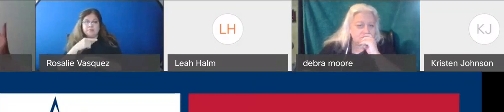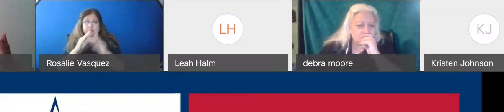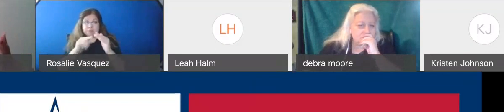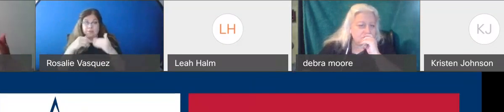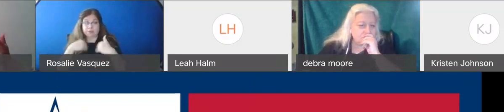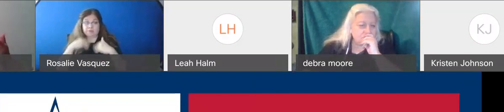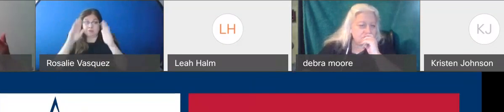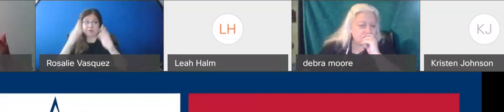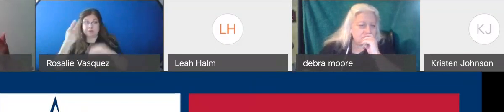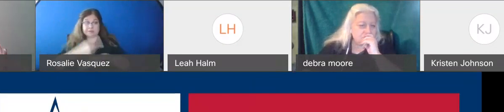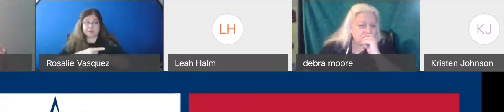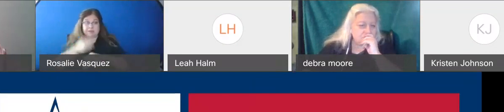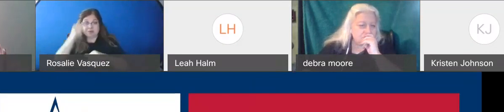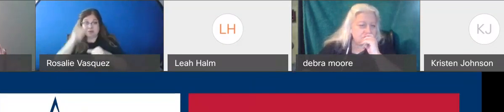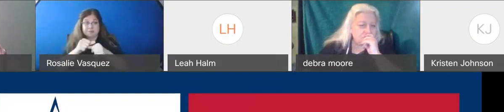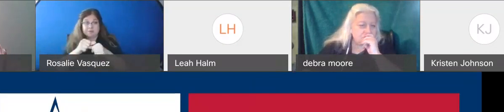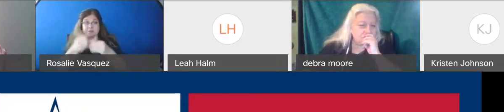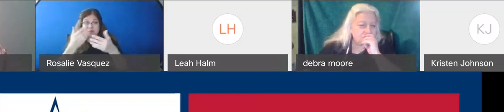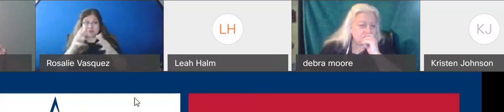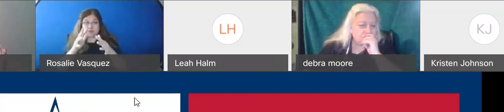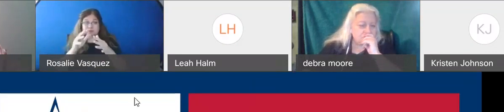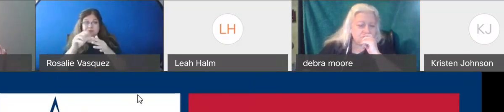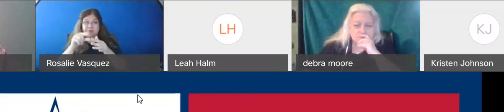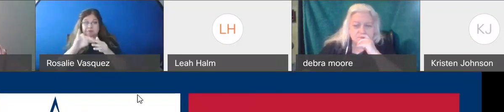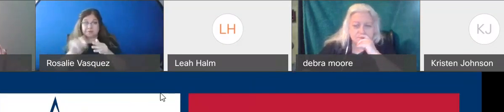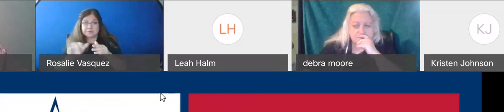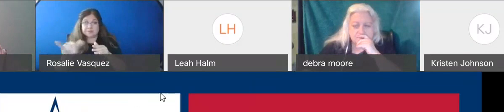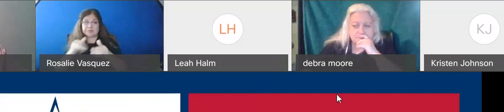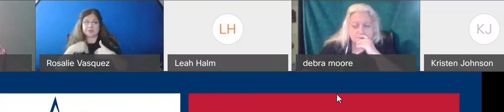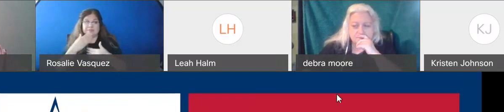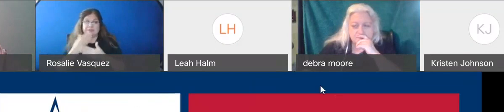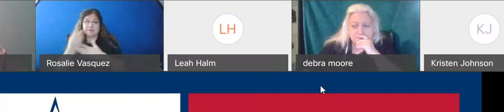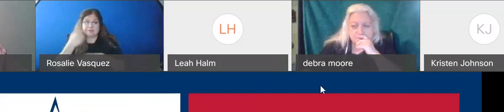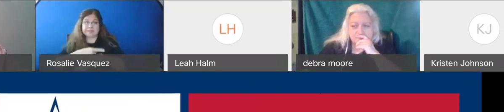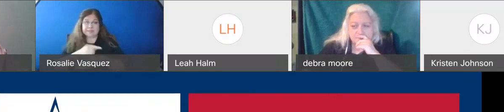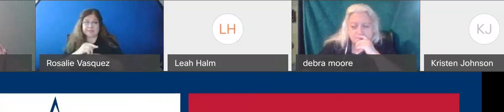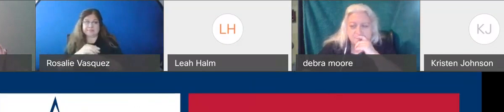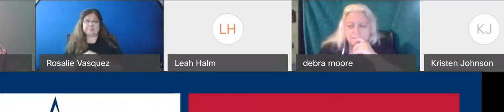and don't forget to do your quiz as well. Have a good day, guys.